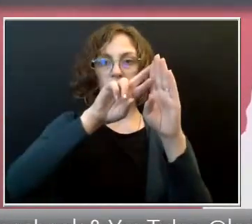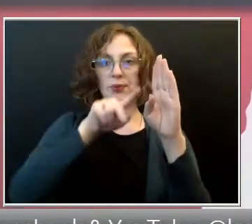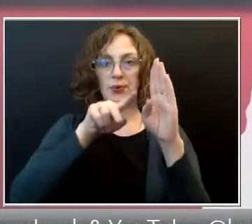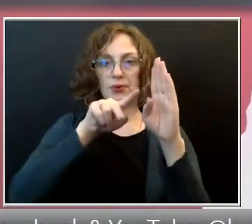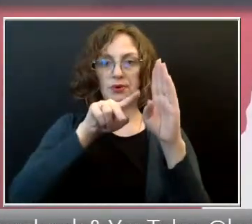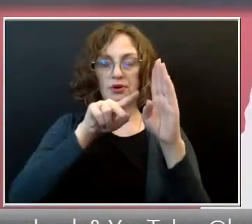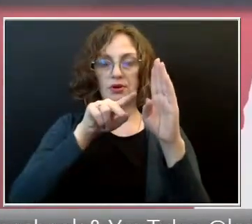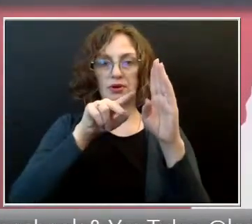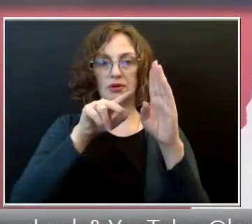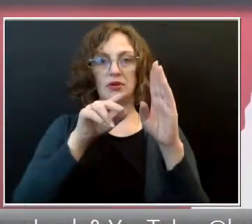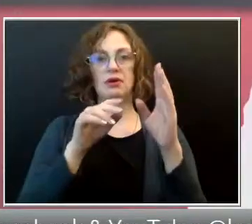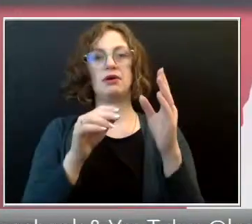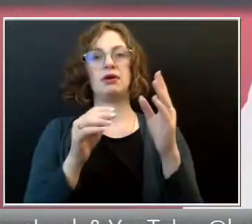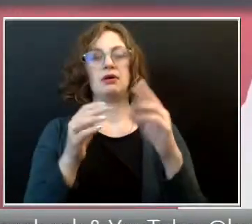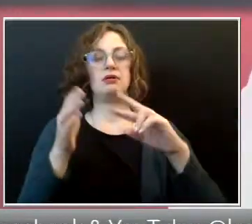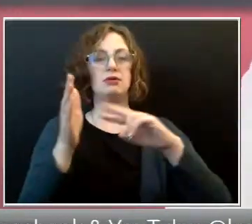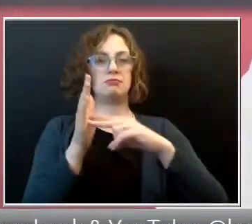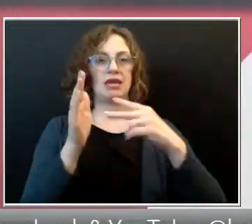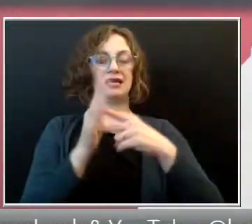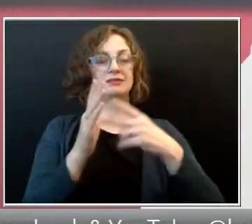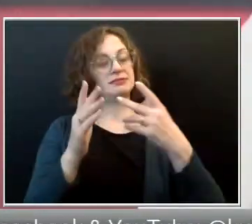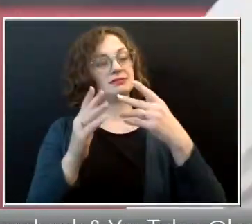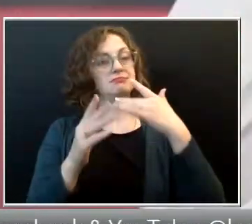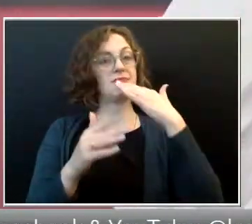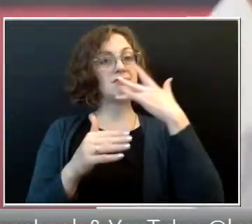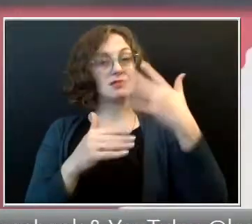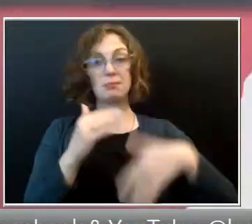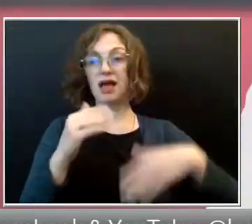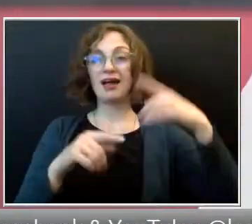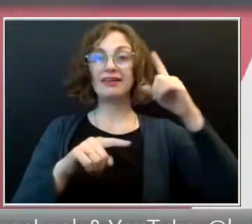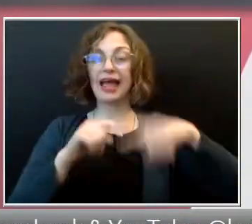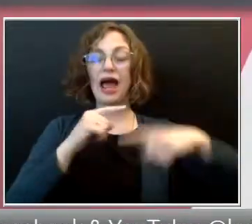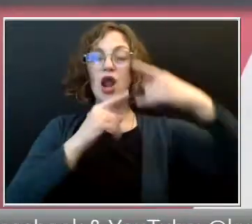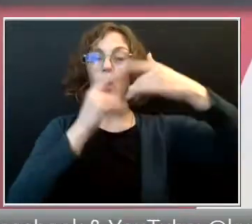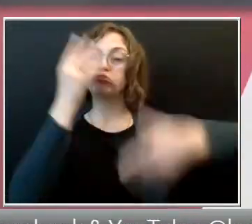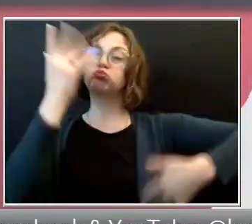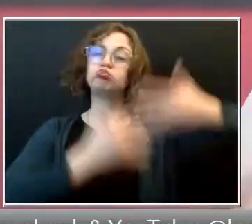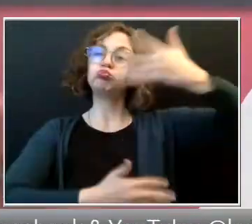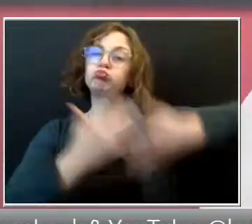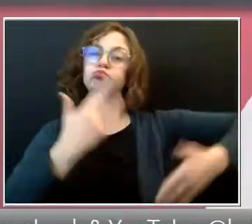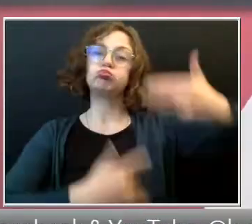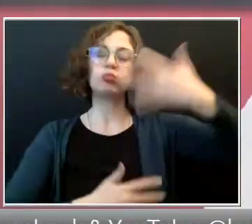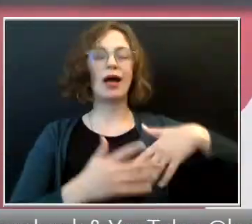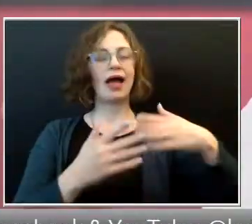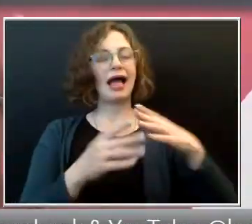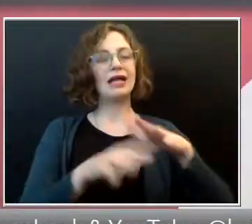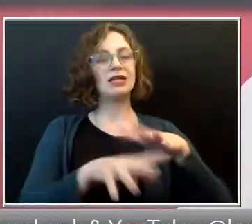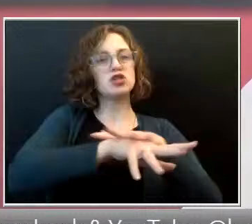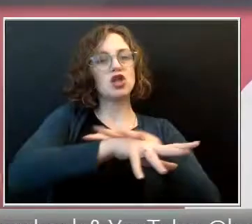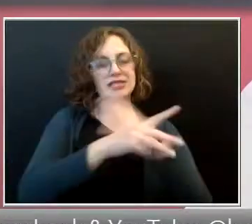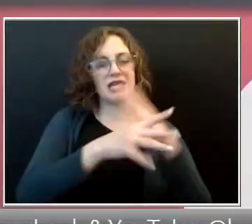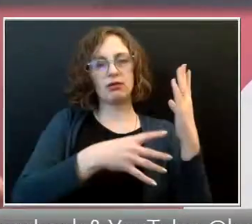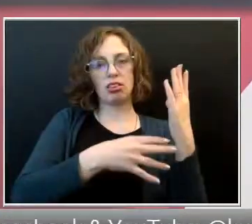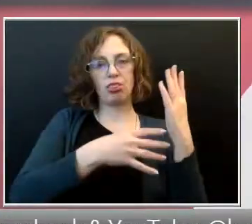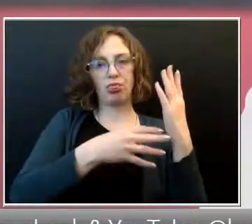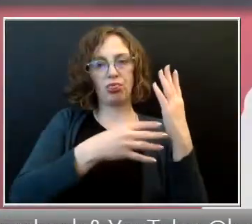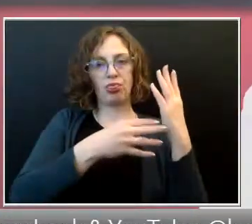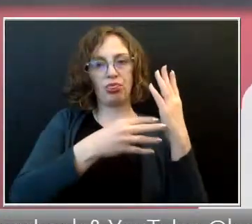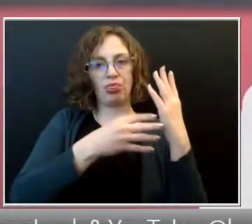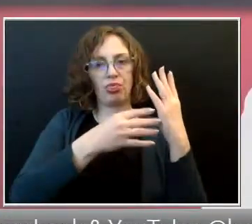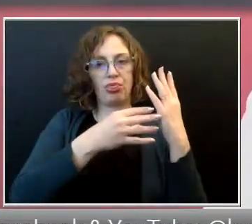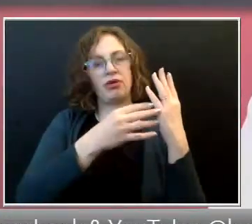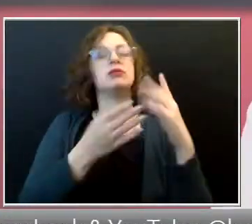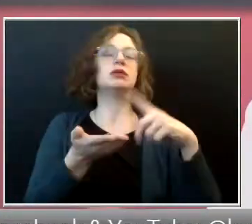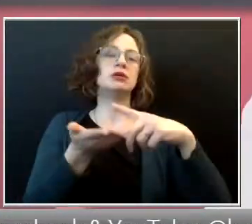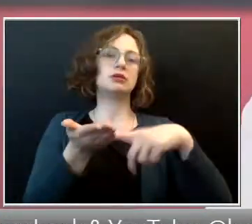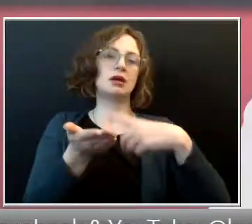blood flow. And when you slow it down, again, it can create clots and go up to the brain. Yeah. So sometimes trauma can lead to